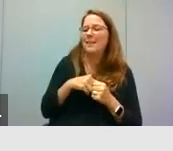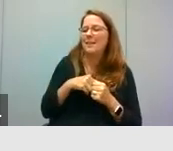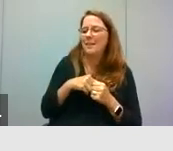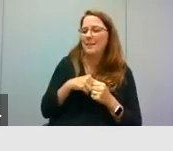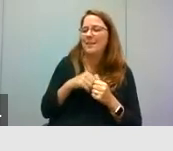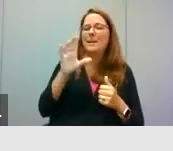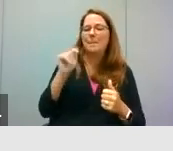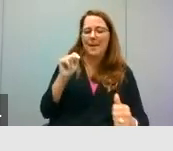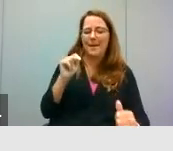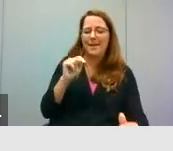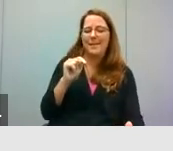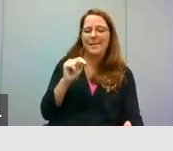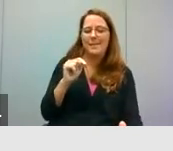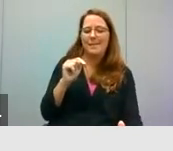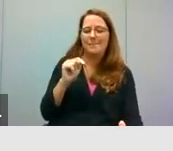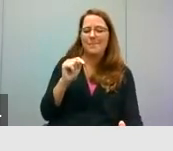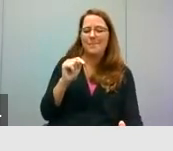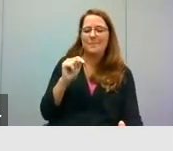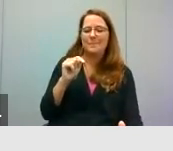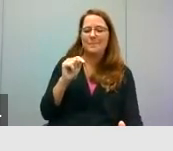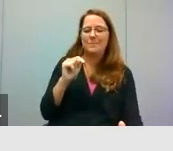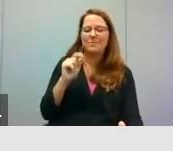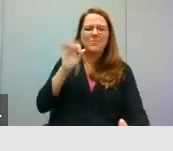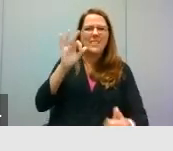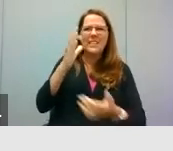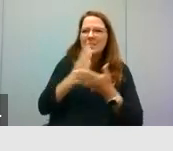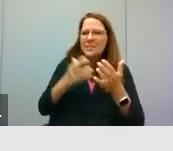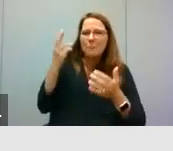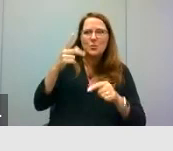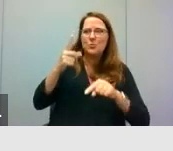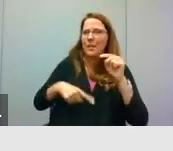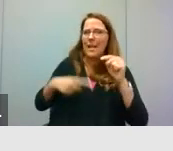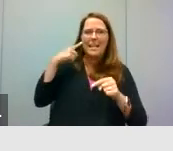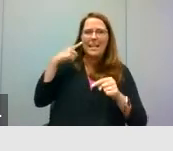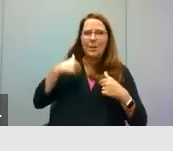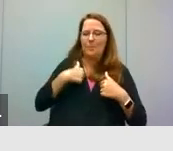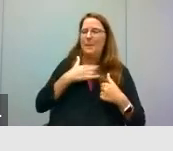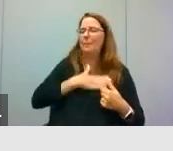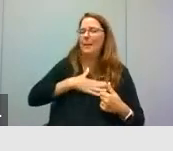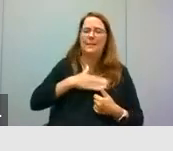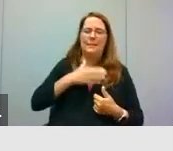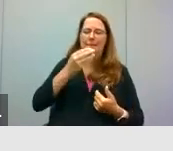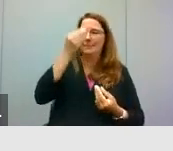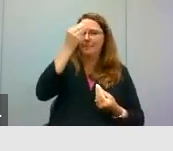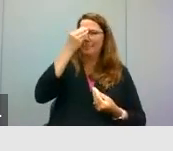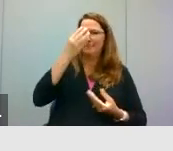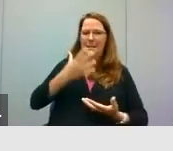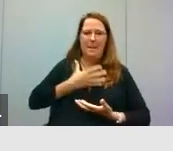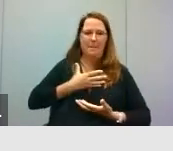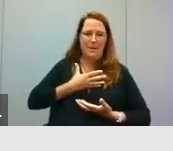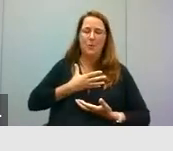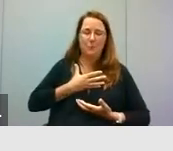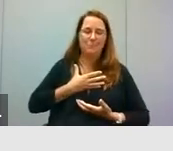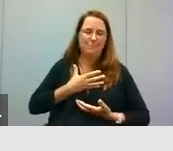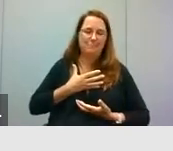possible. Yeah, so if for some reason you can't hear me, just please feel free to let me know